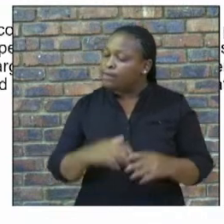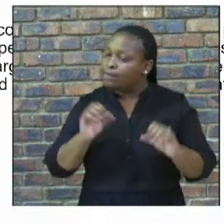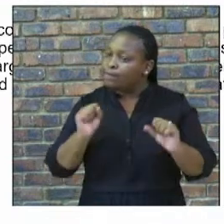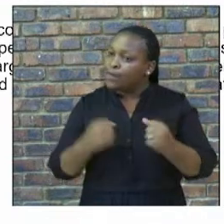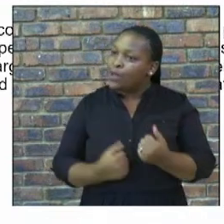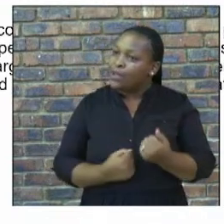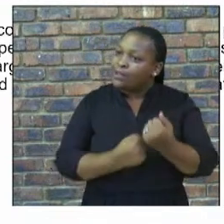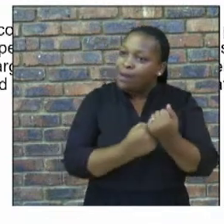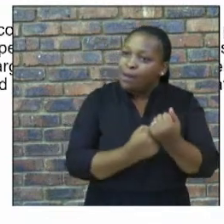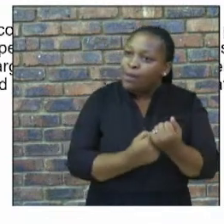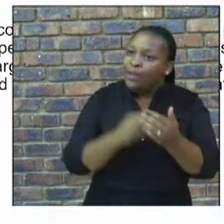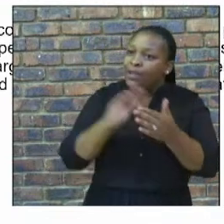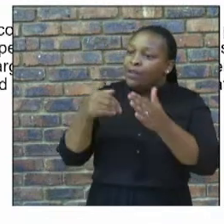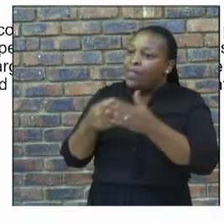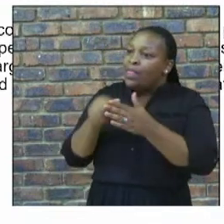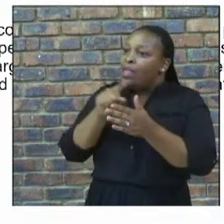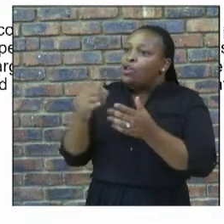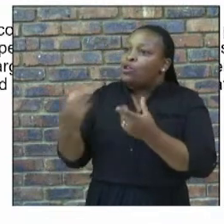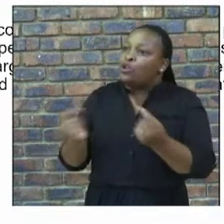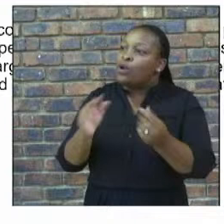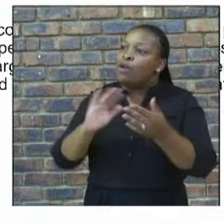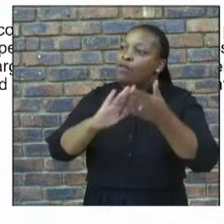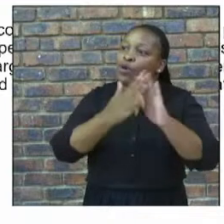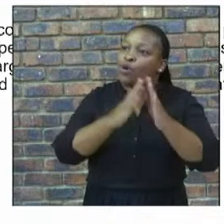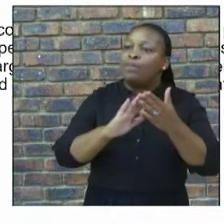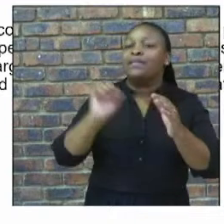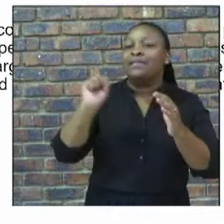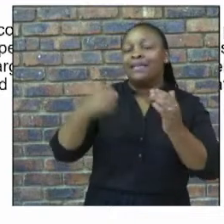towards community banks as means to support